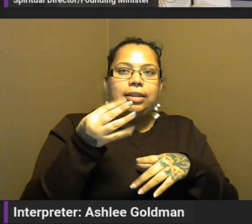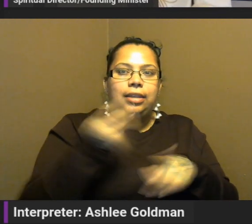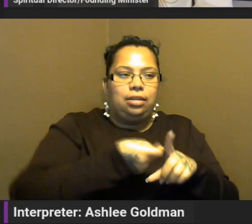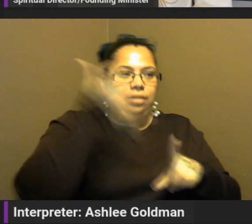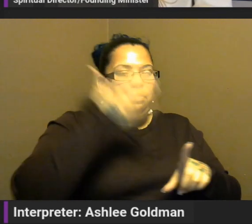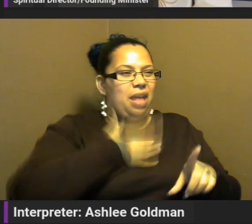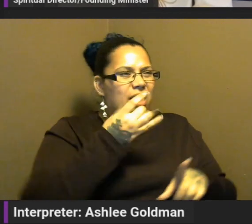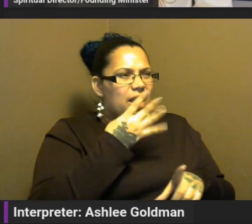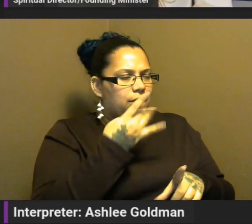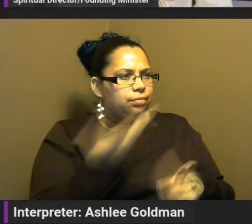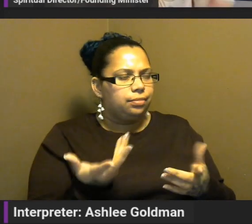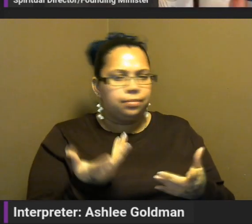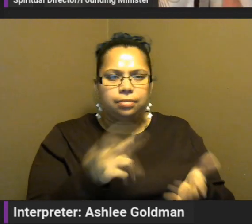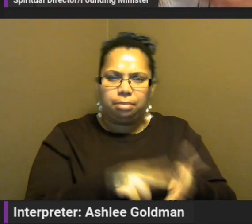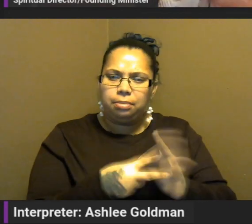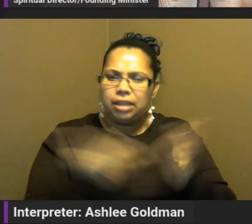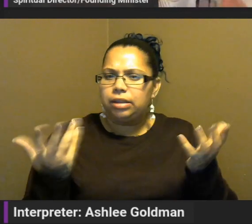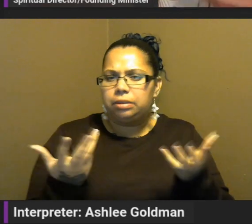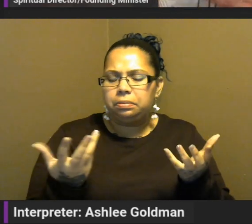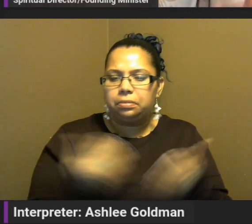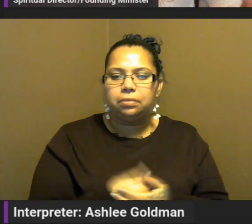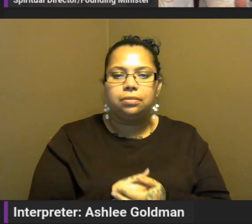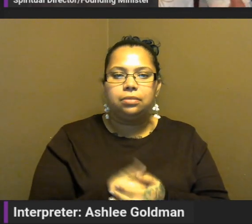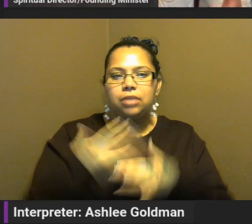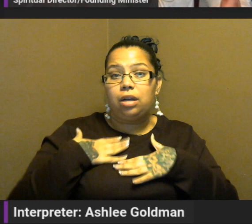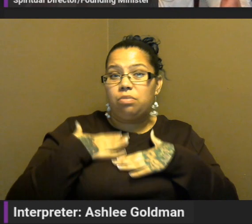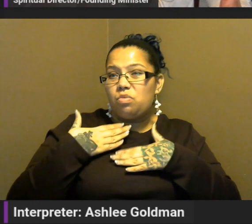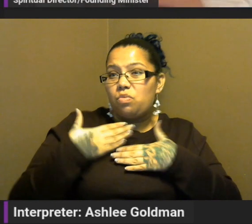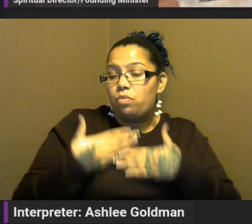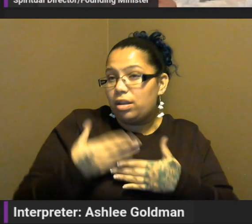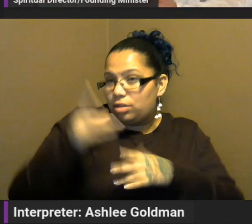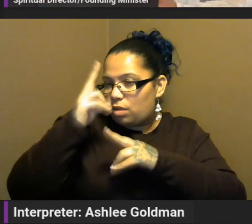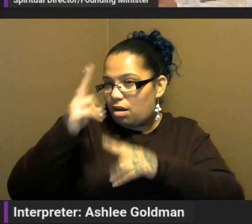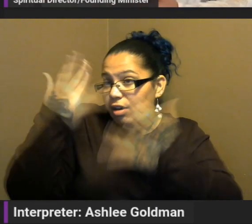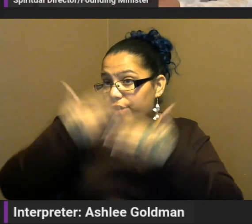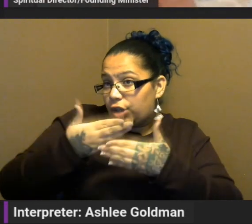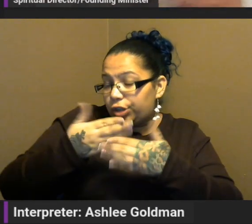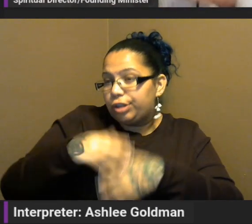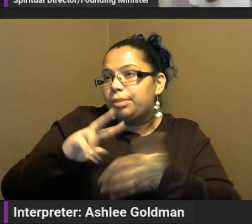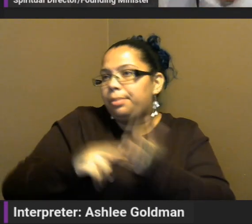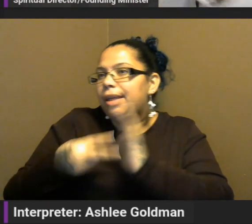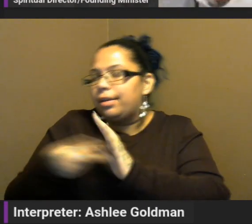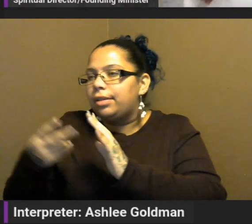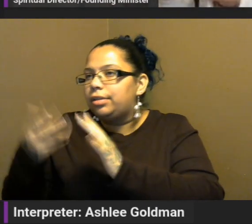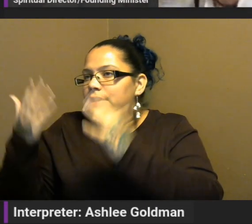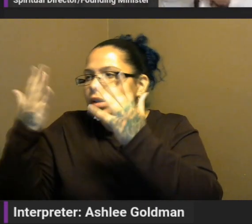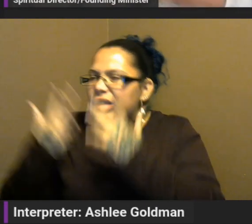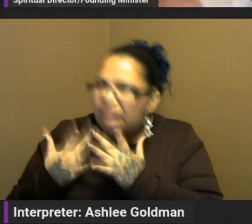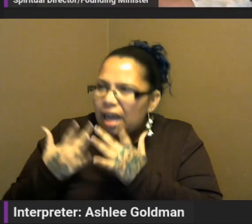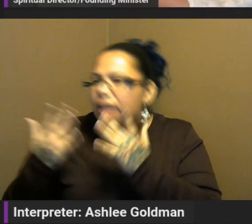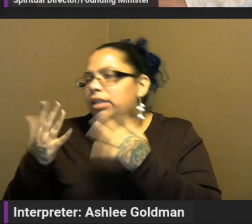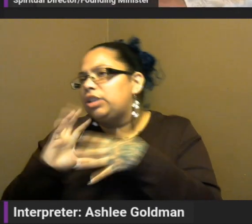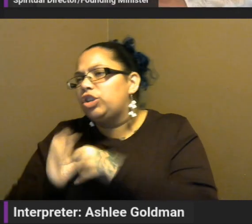What does that even mean? Am I willing to honor the darkness, sadness, grief? What is your